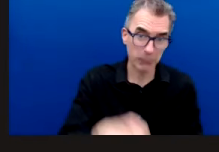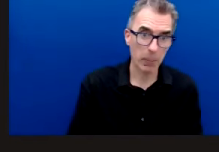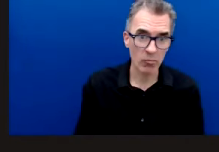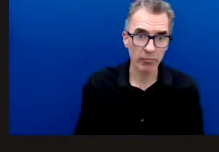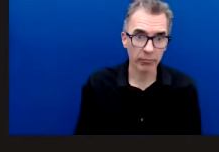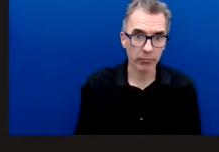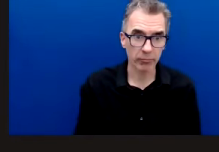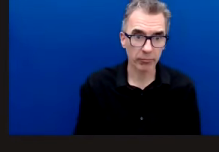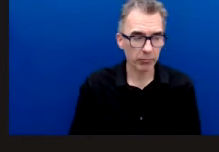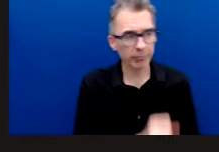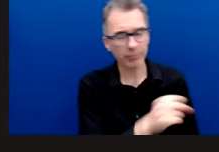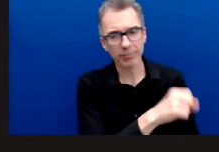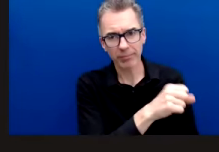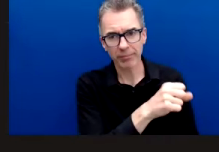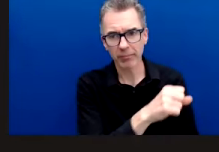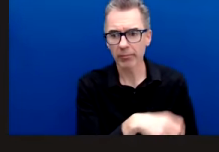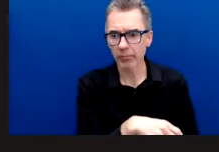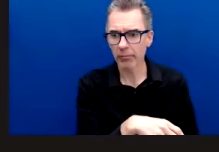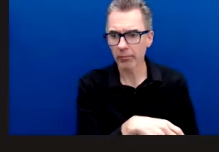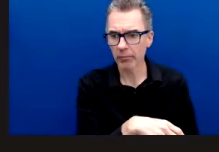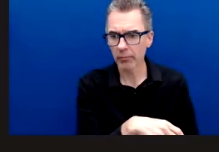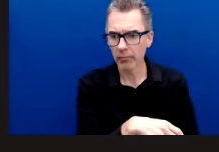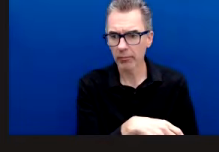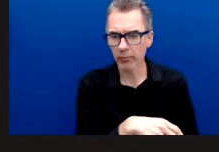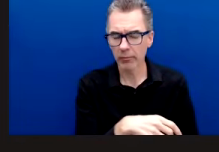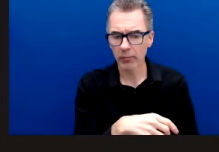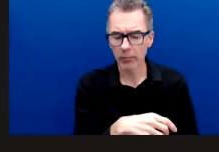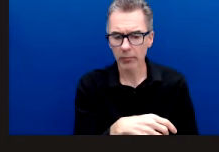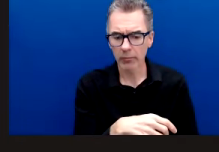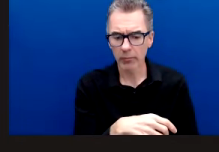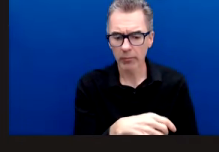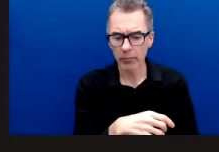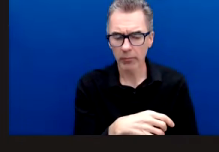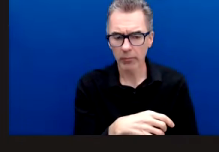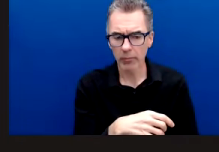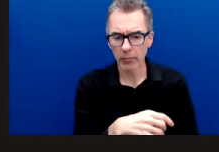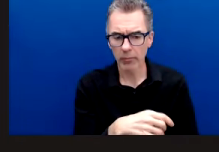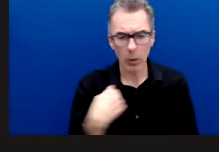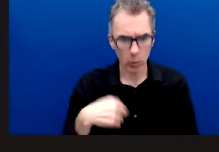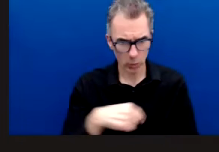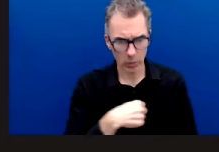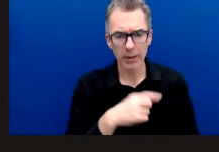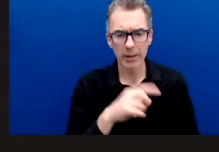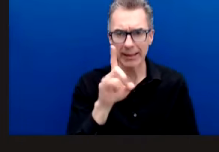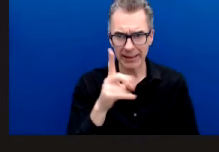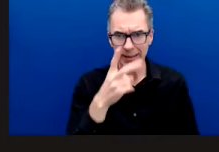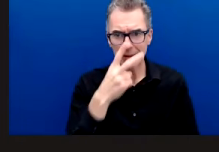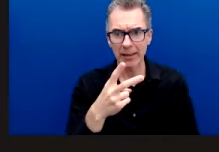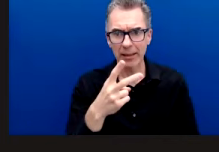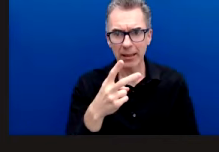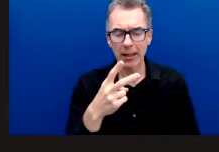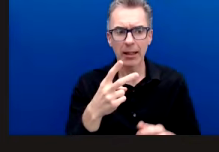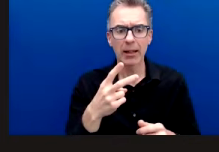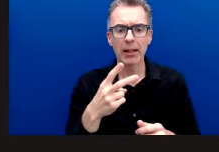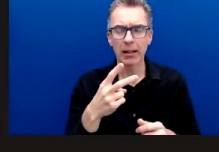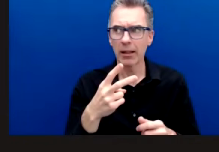Yeah. Yeah, and I won't say we have seen it locally. We've seen it in information that